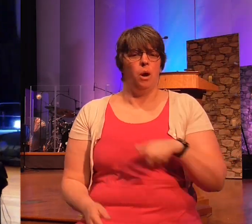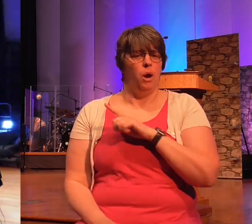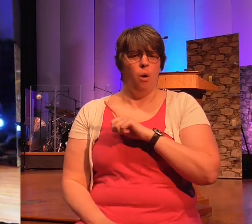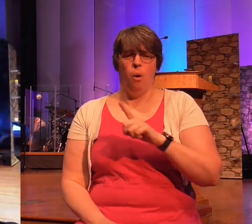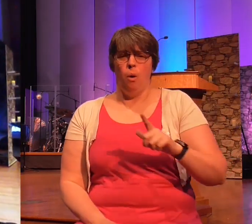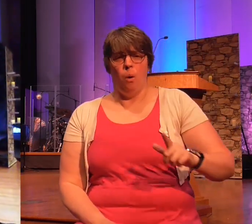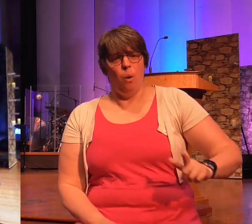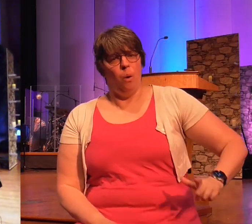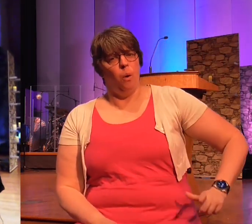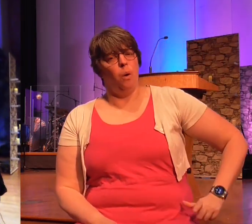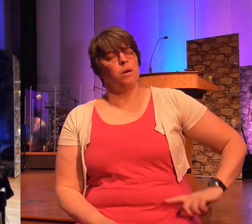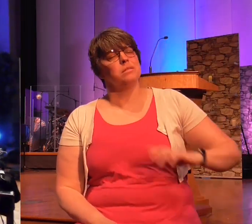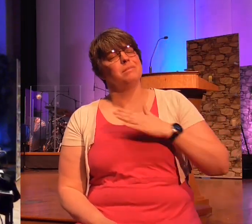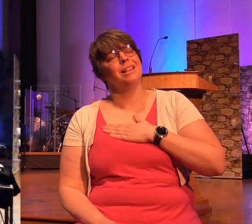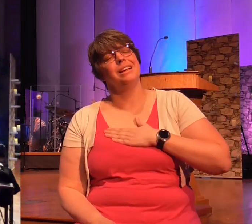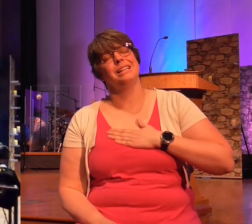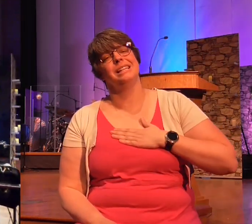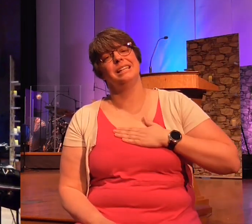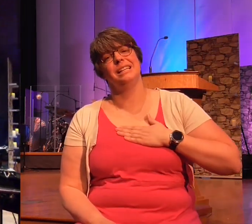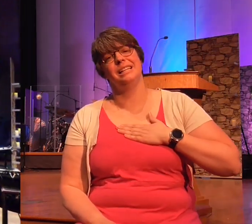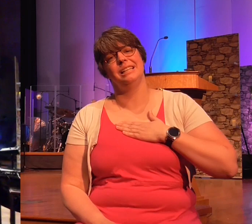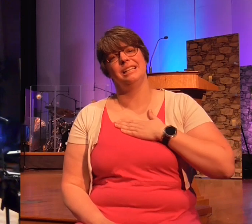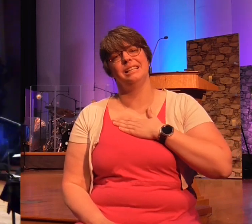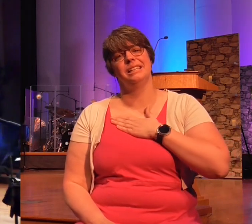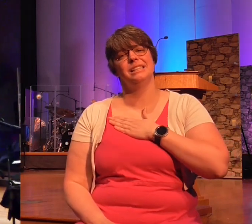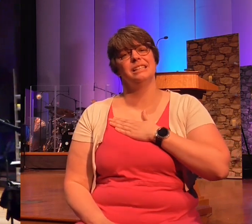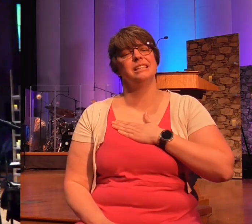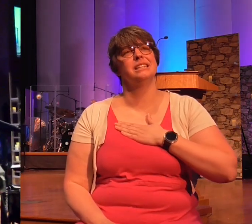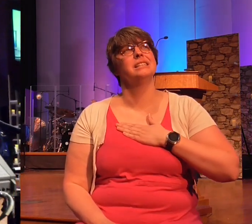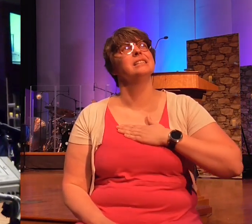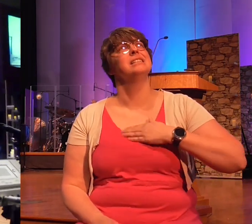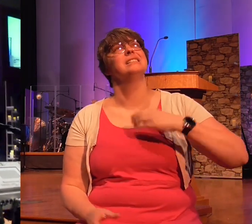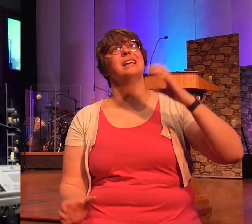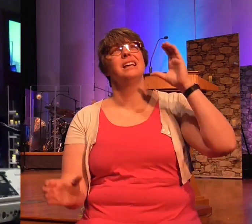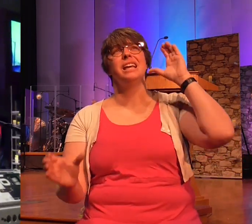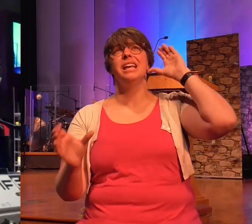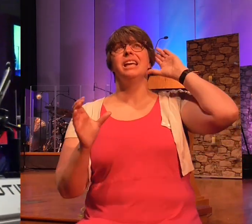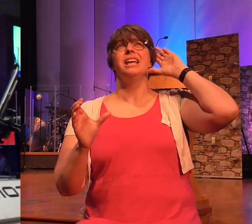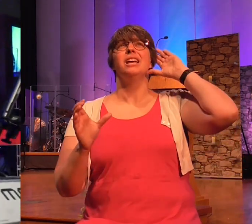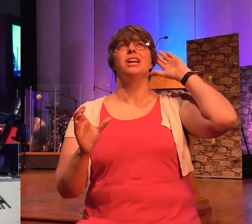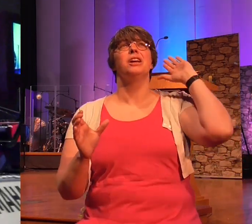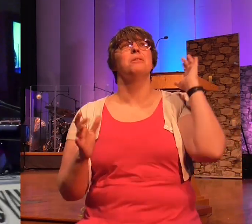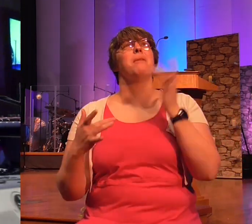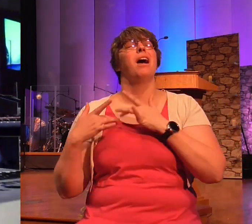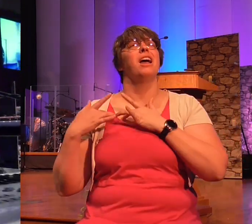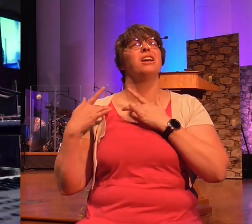Lord, please hear